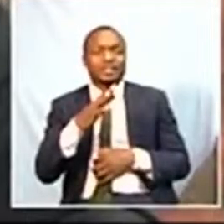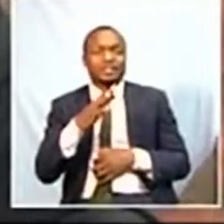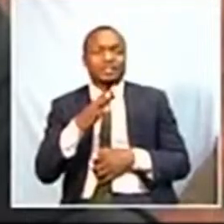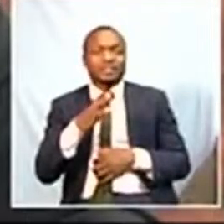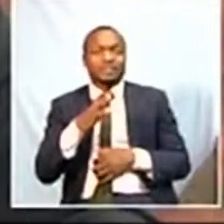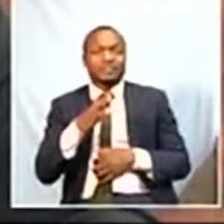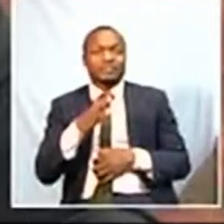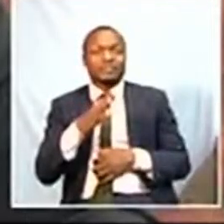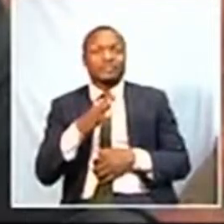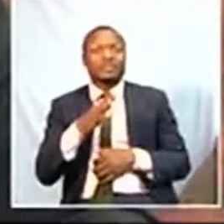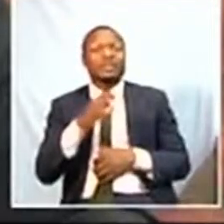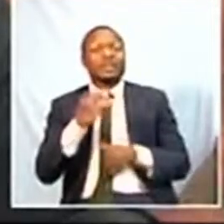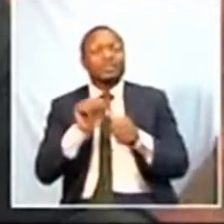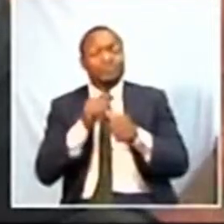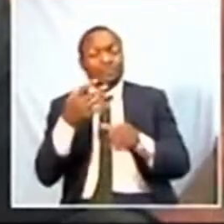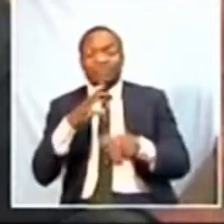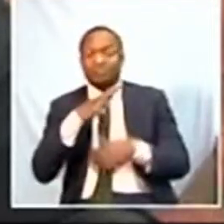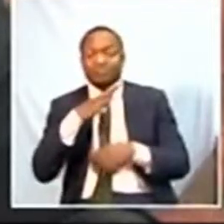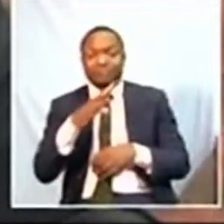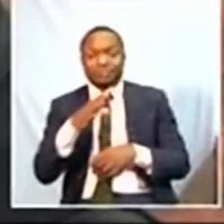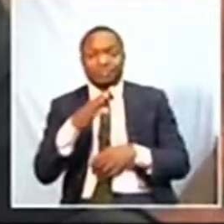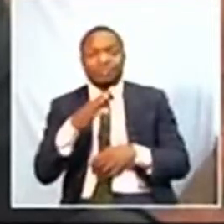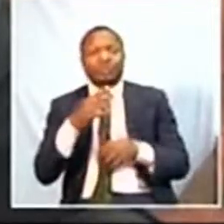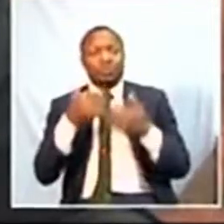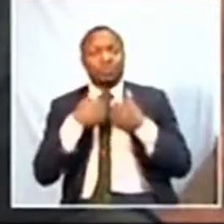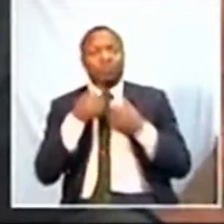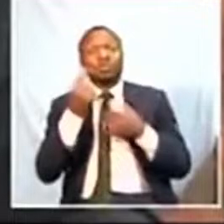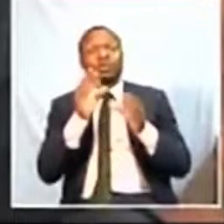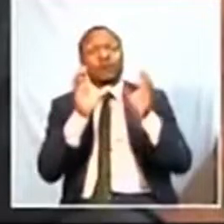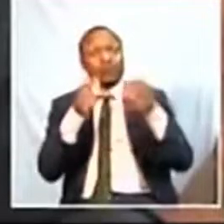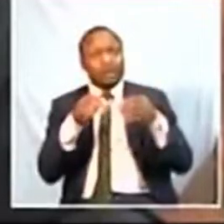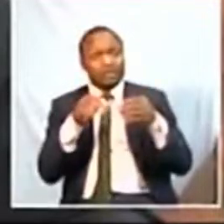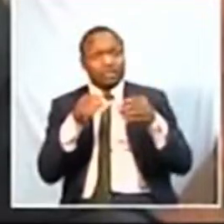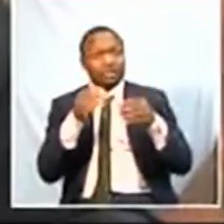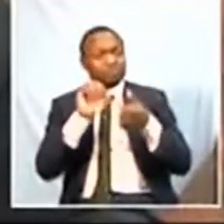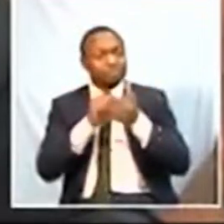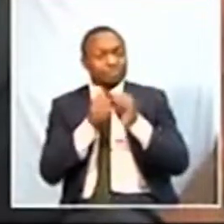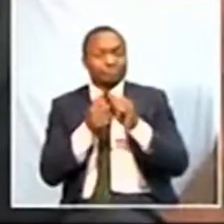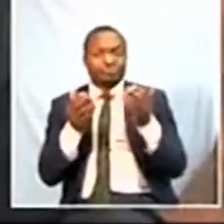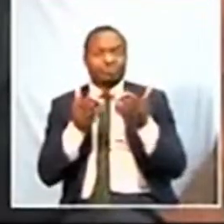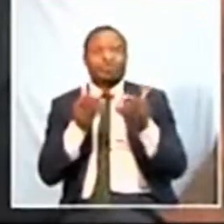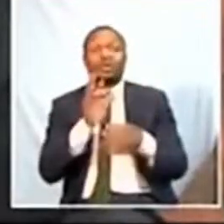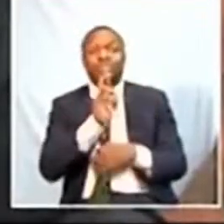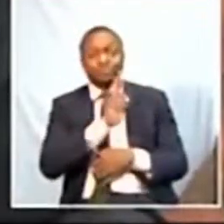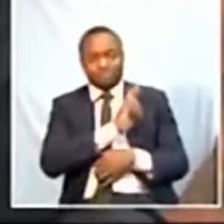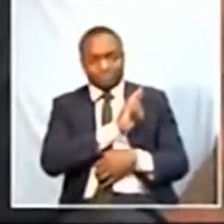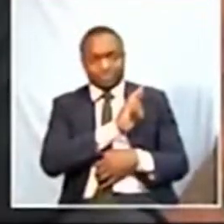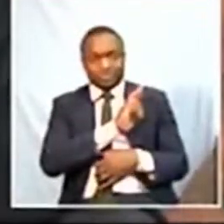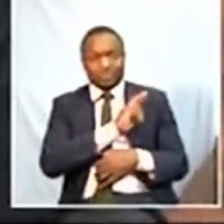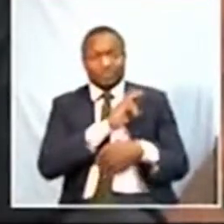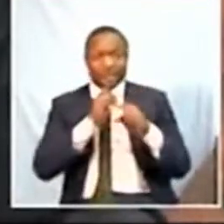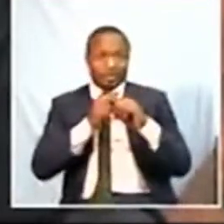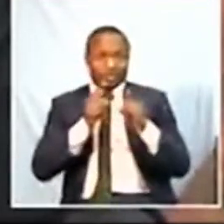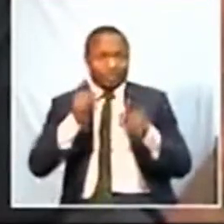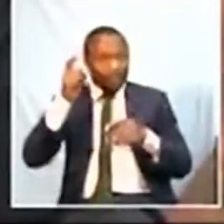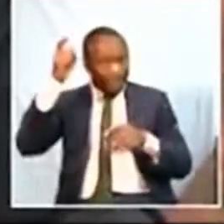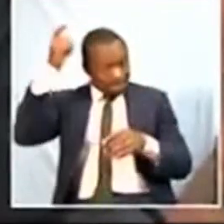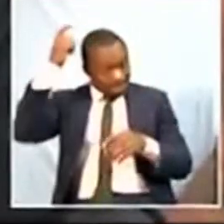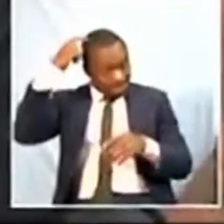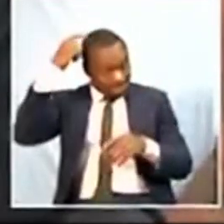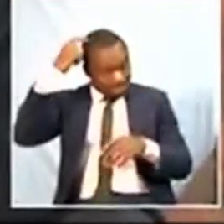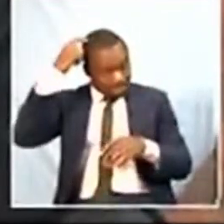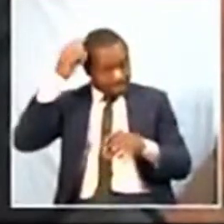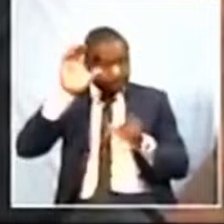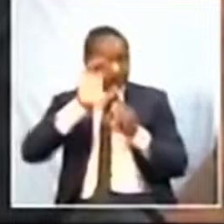be one council in Zambia that had no audit queries. It will be Rufunsa. But the mindset, the background,